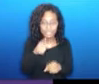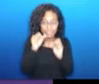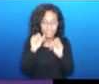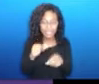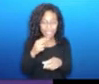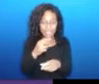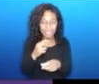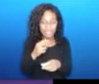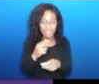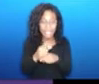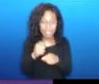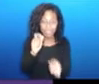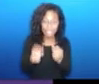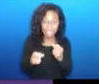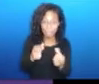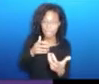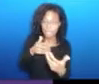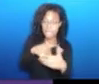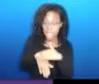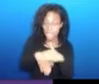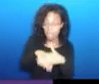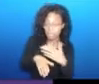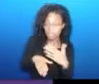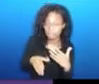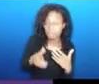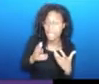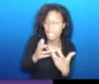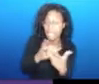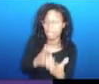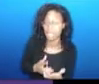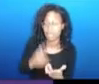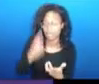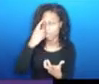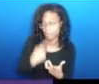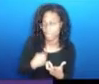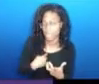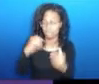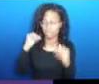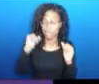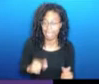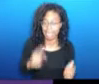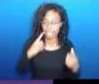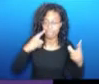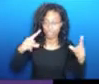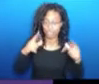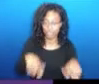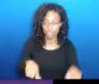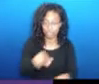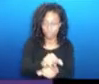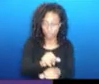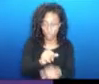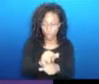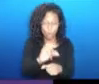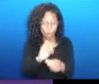get the accommodations that you will need to be successful in the workplace or in your business.